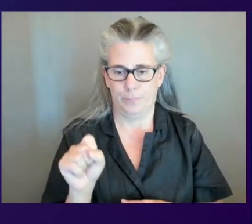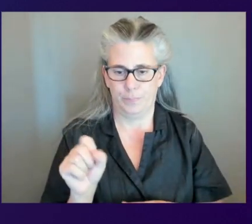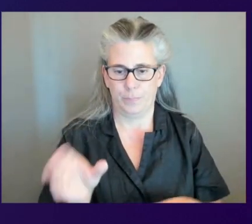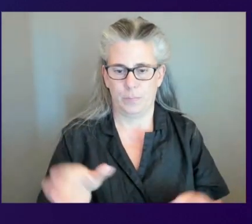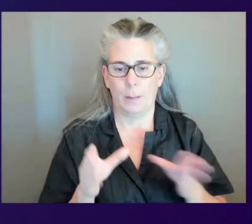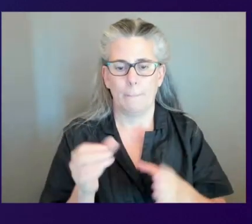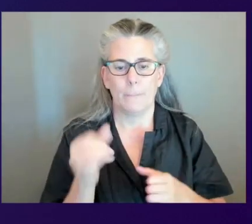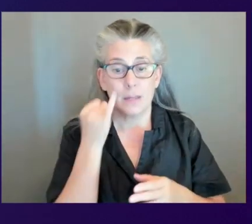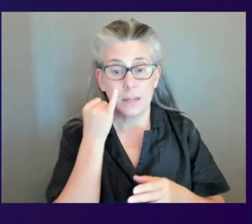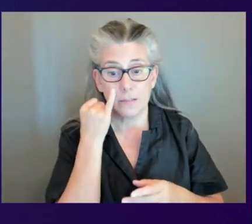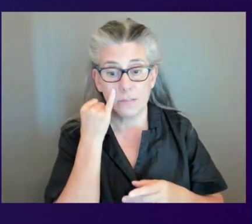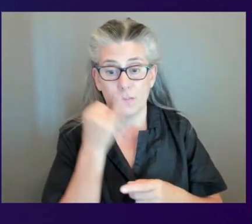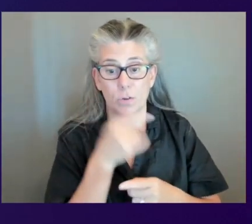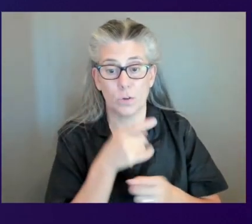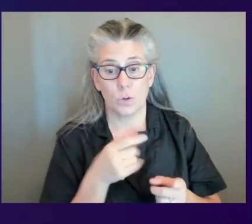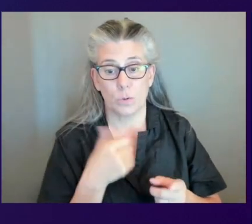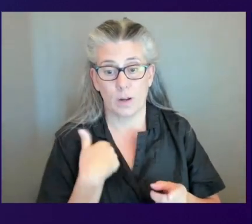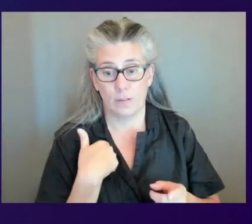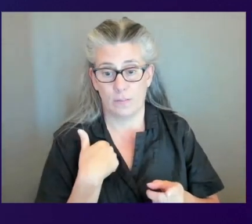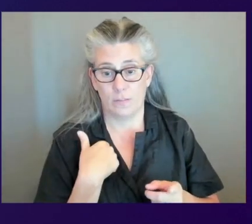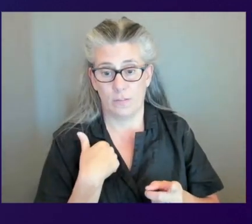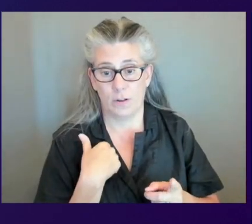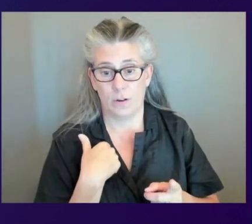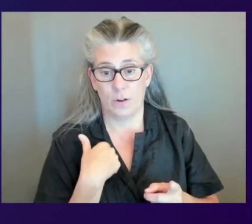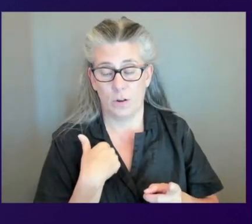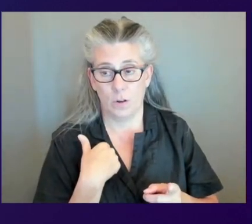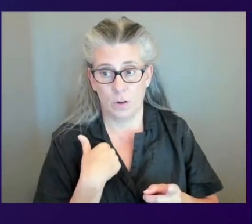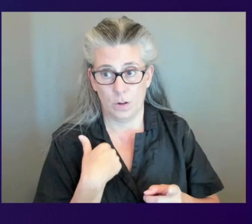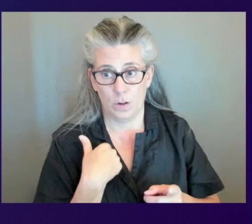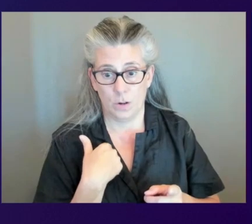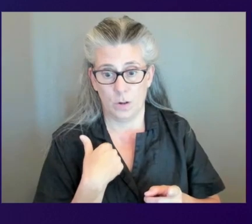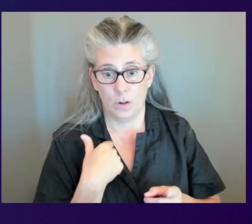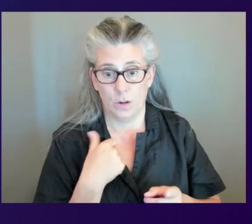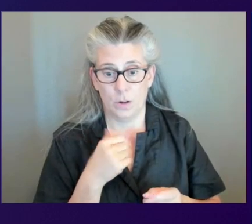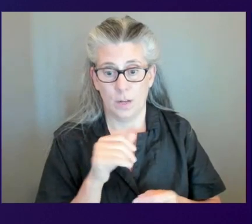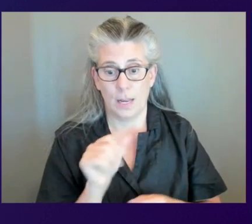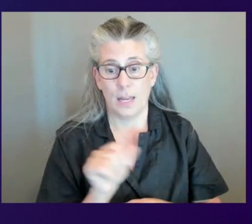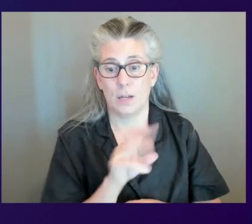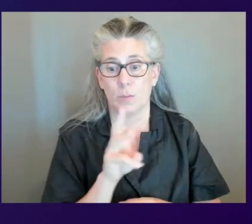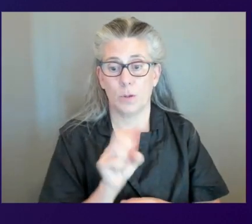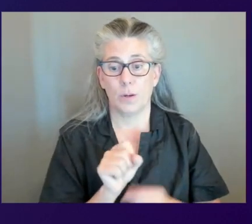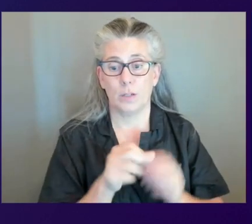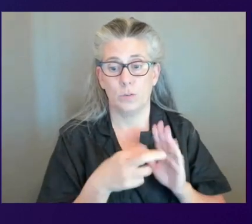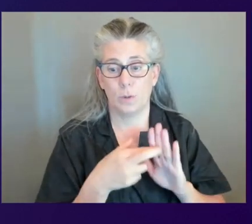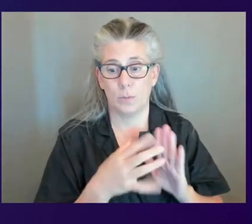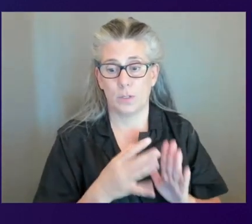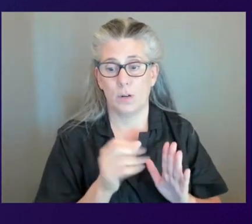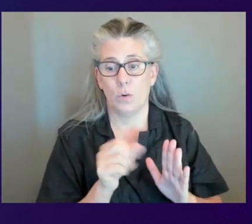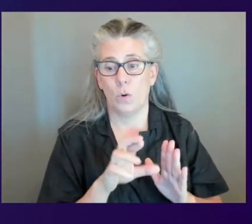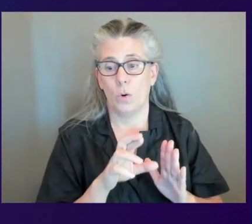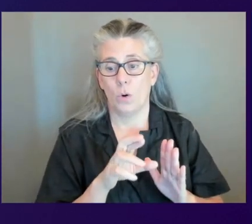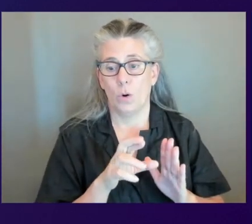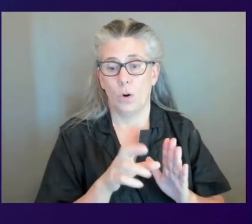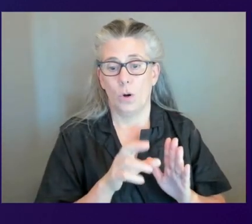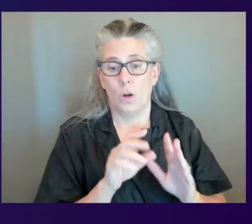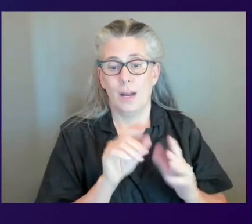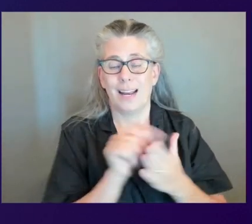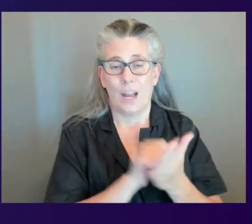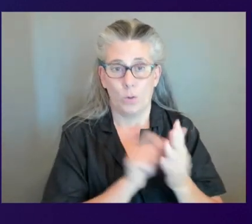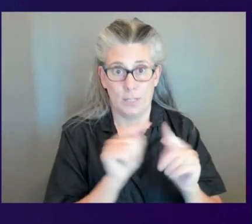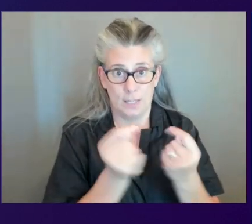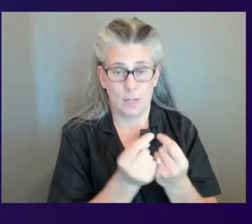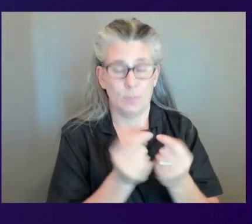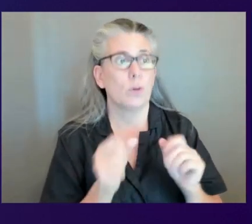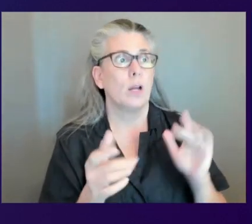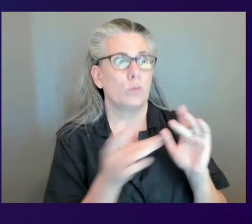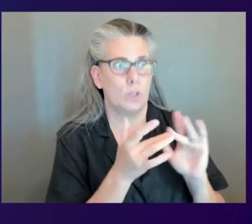out to them and they could put the parties together, maybe bring in a specialist for Workspaces Web